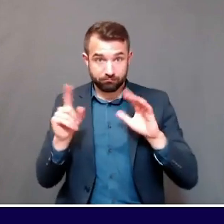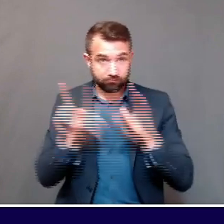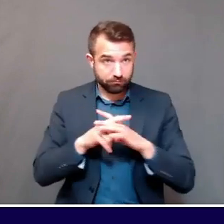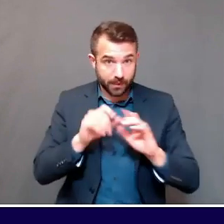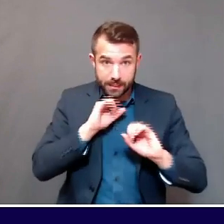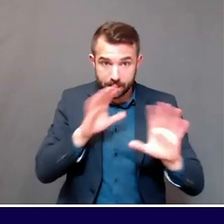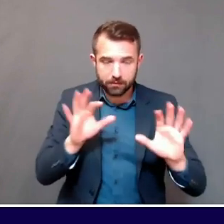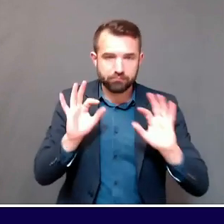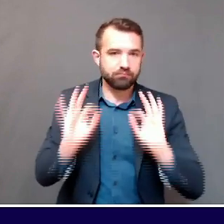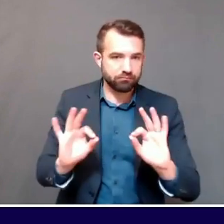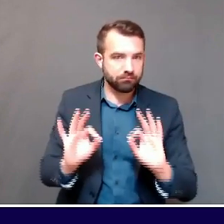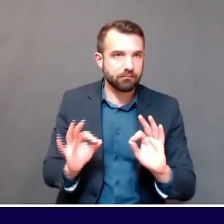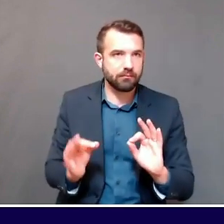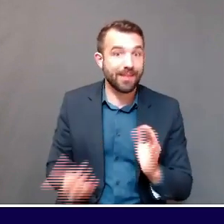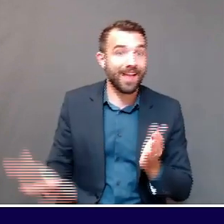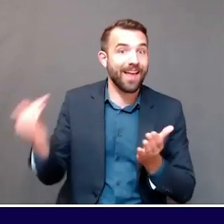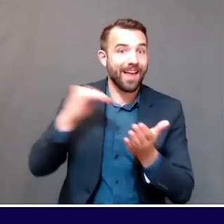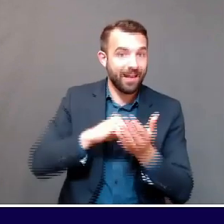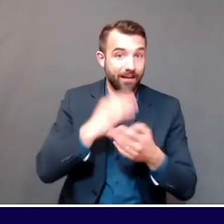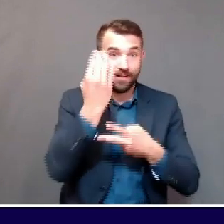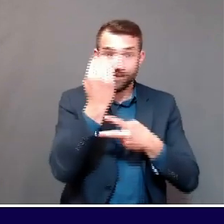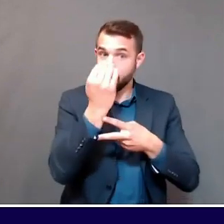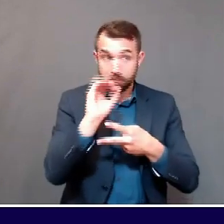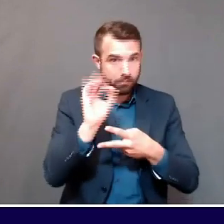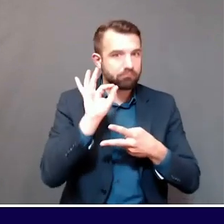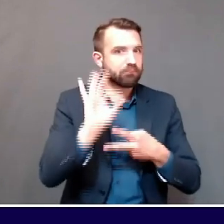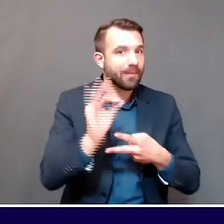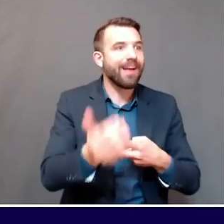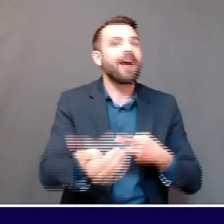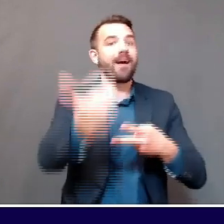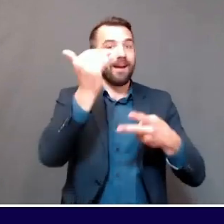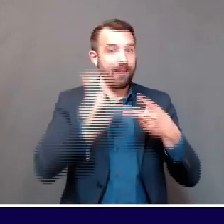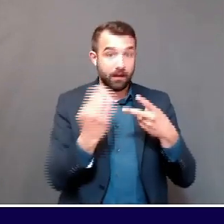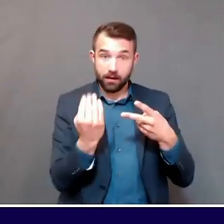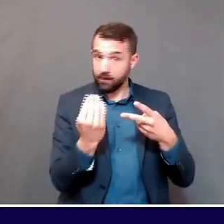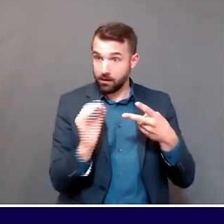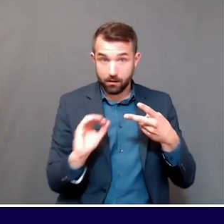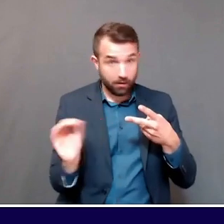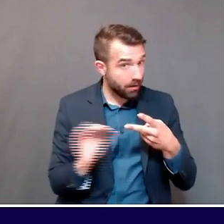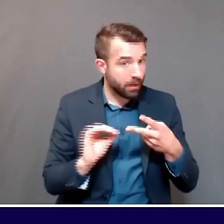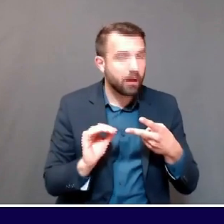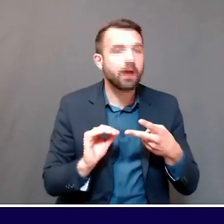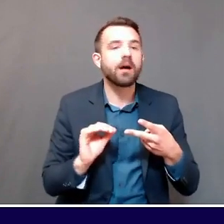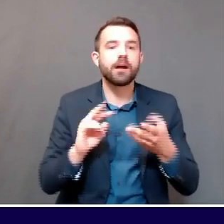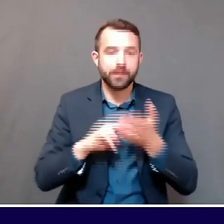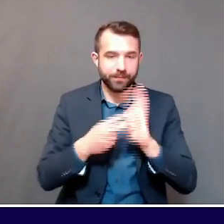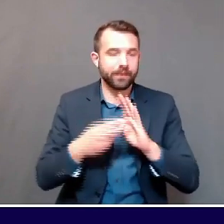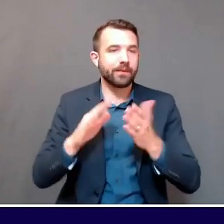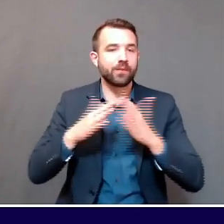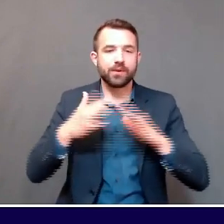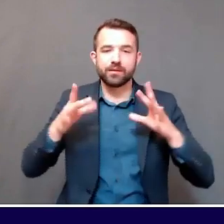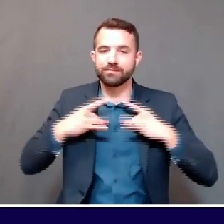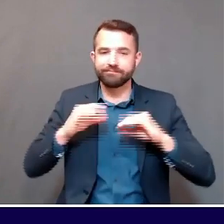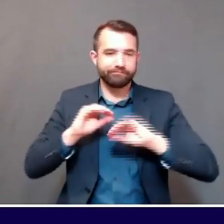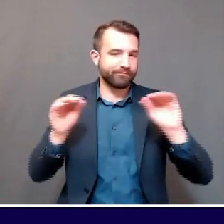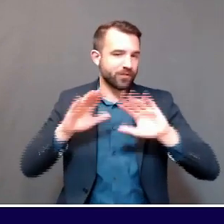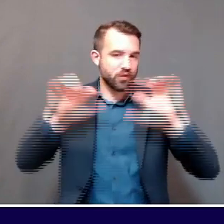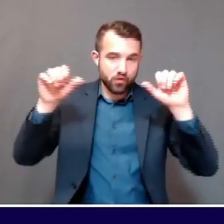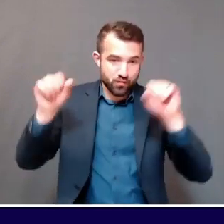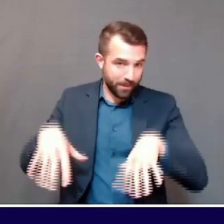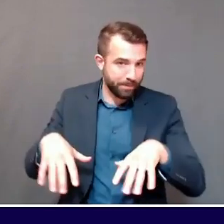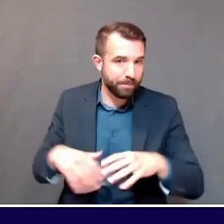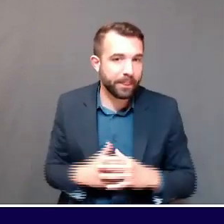us security in knowing that at least as to the community transmission piece, it's not out there. There might still